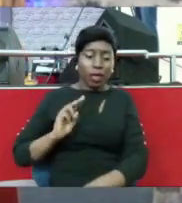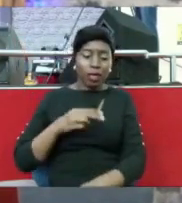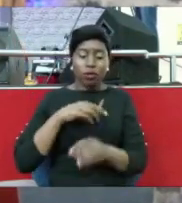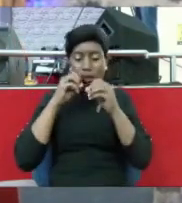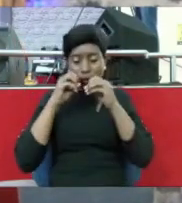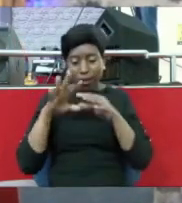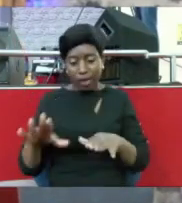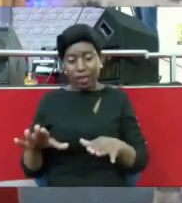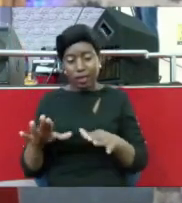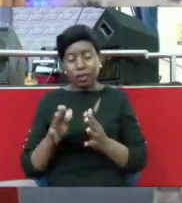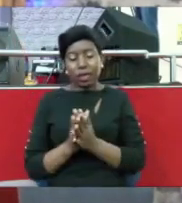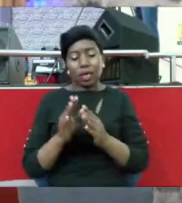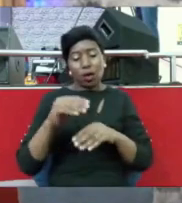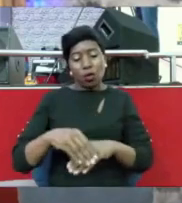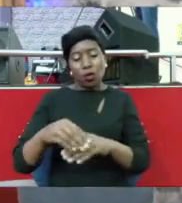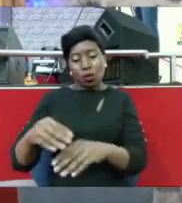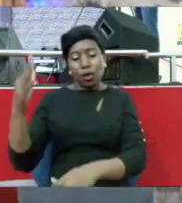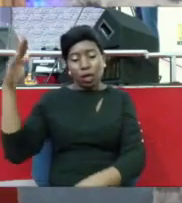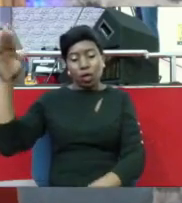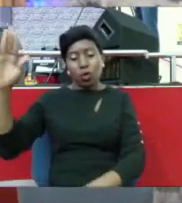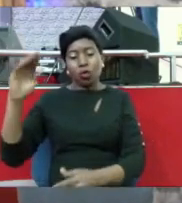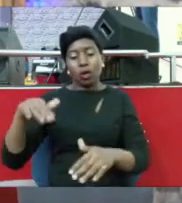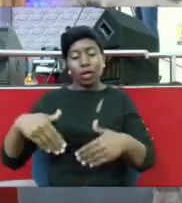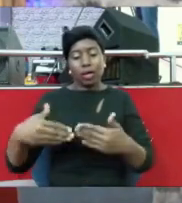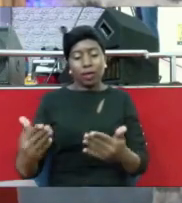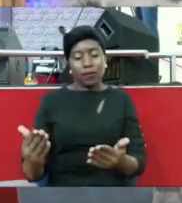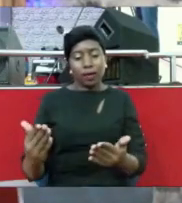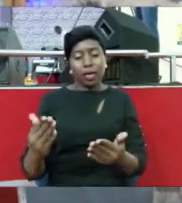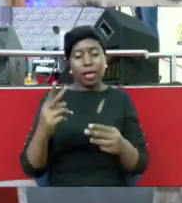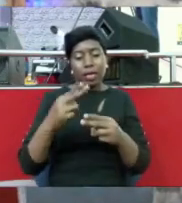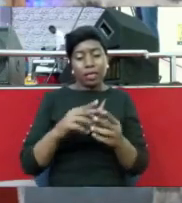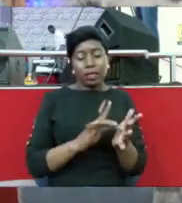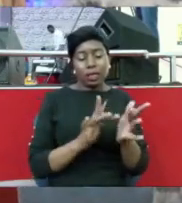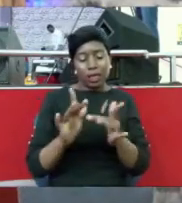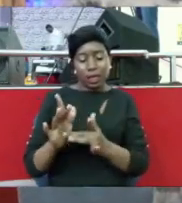giving. Ambayo inaandamana na kutoa kwako. In the name of Jesus. Kwa jina la